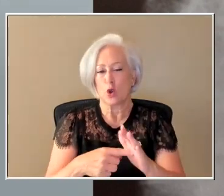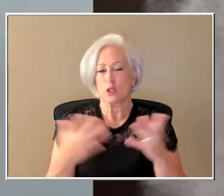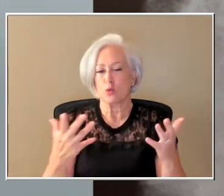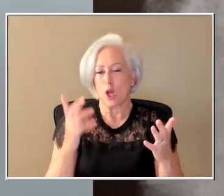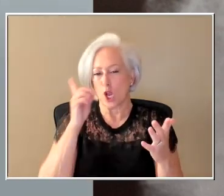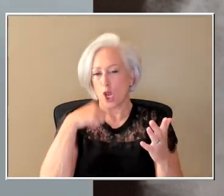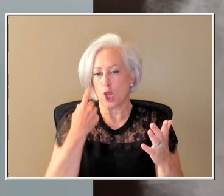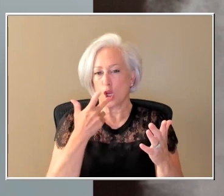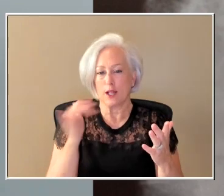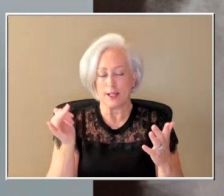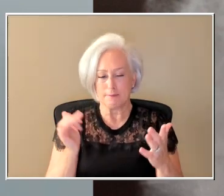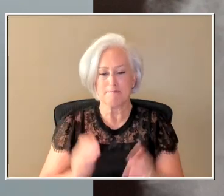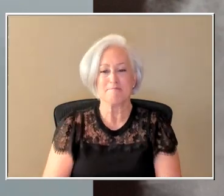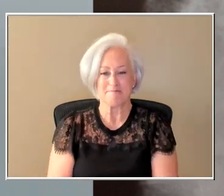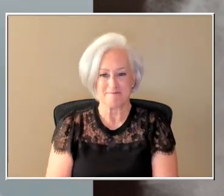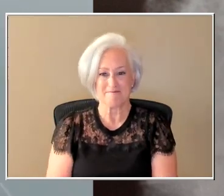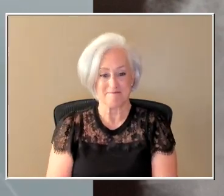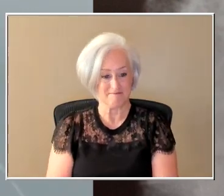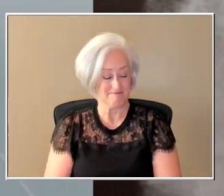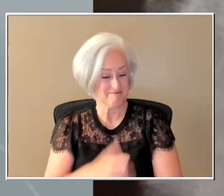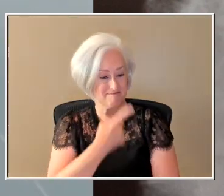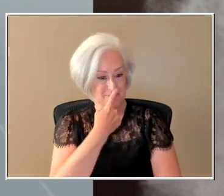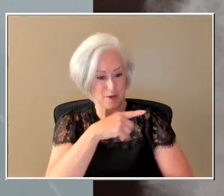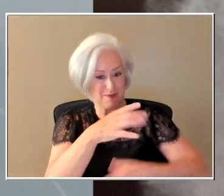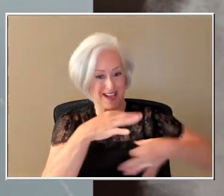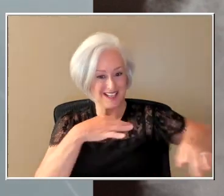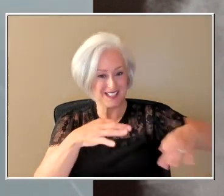Would you like to describe? Yeah, tell us what's going on inside there, Zac.